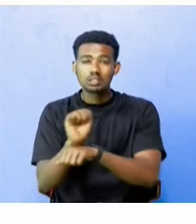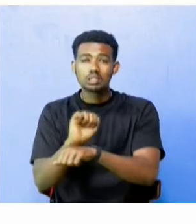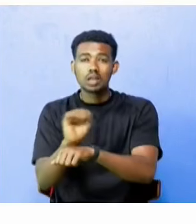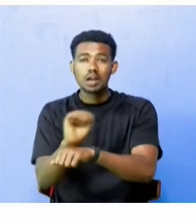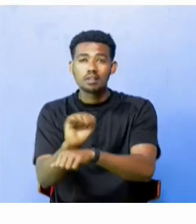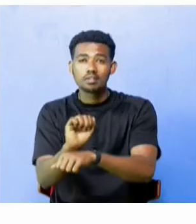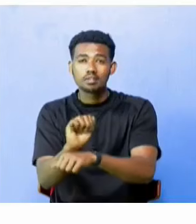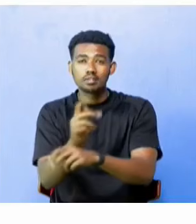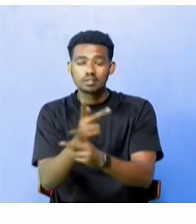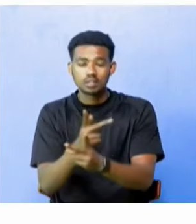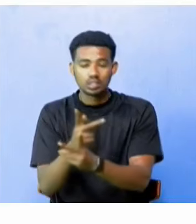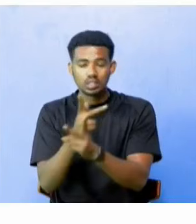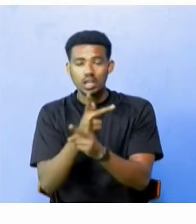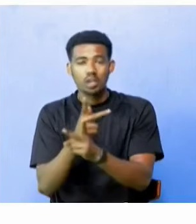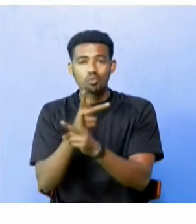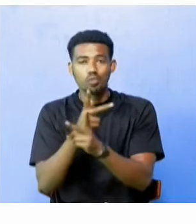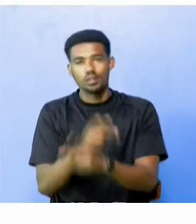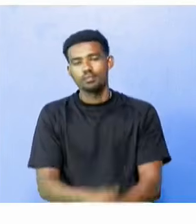carefully.